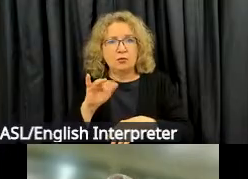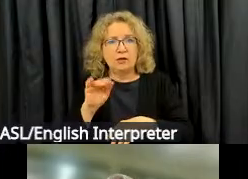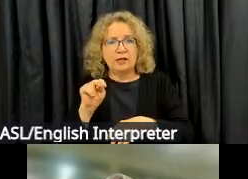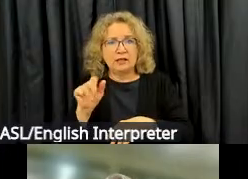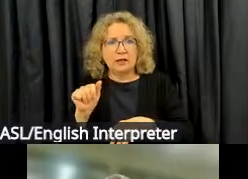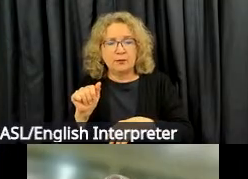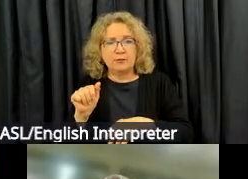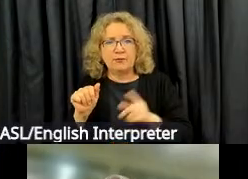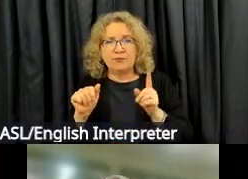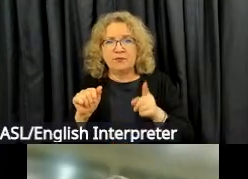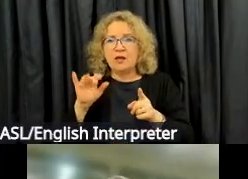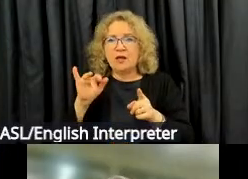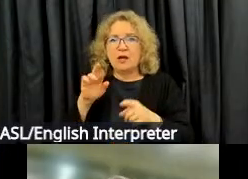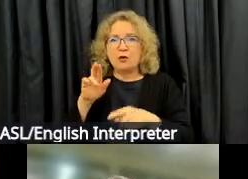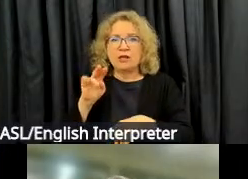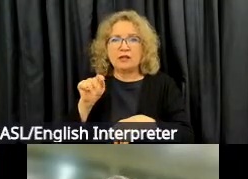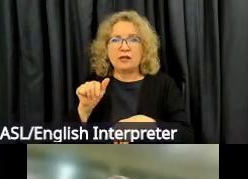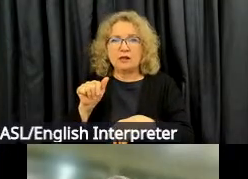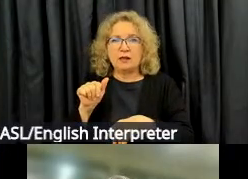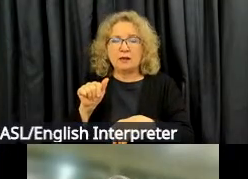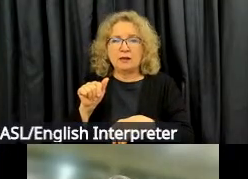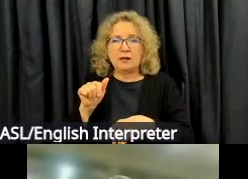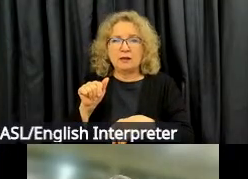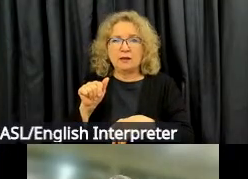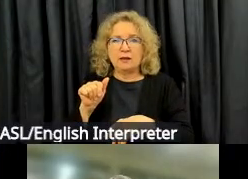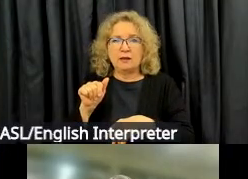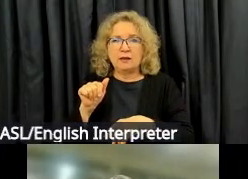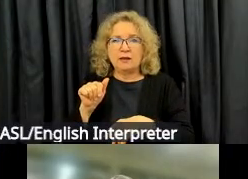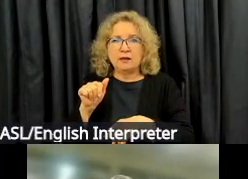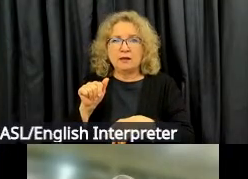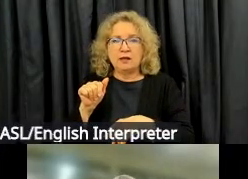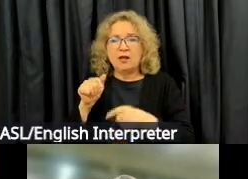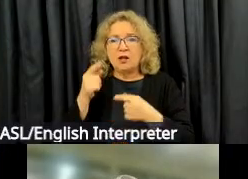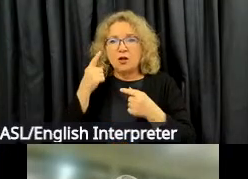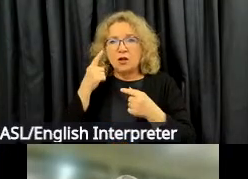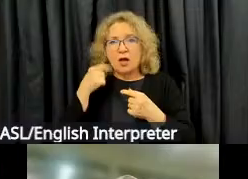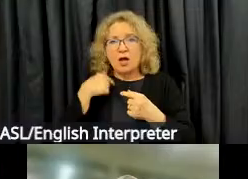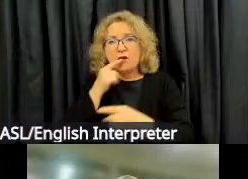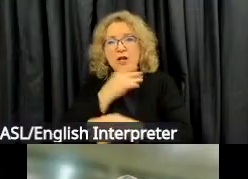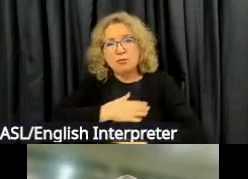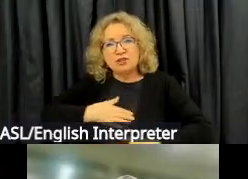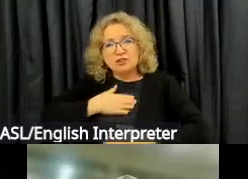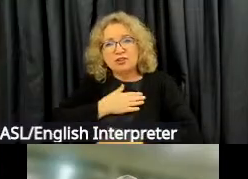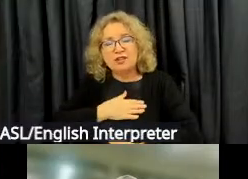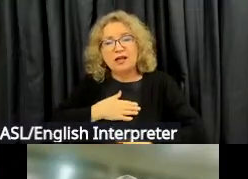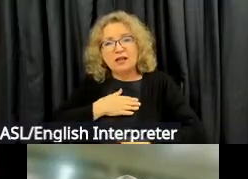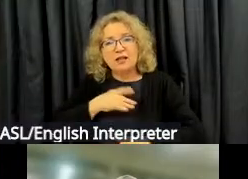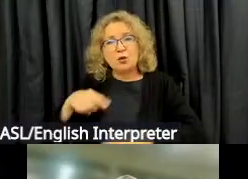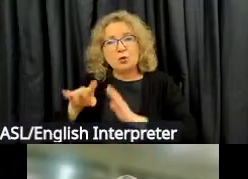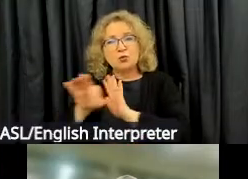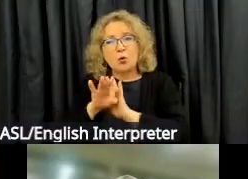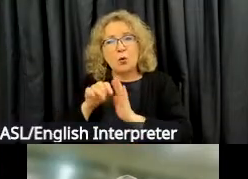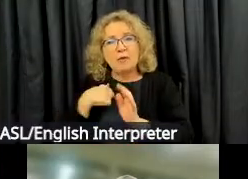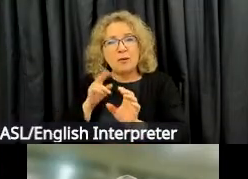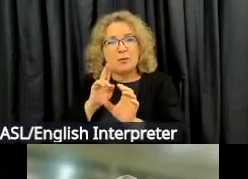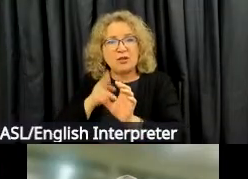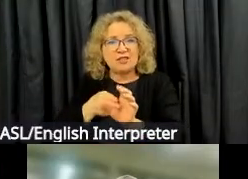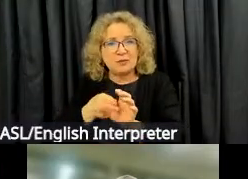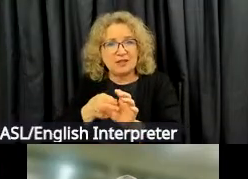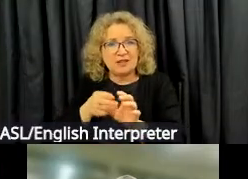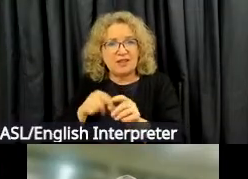I really appreciate for me being chosen to participate in this project. I have learned a